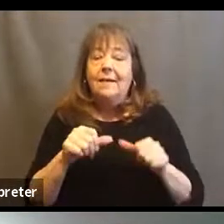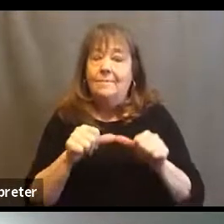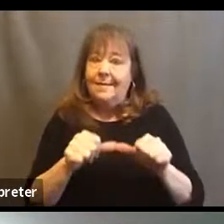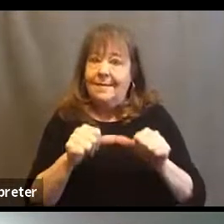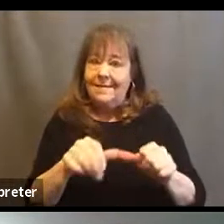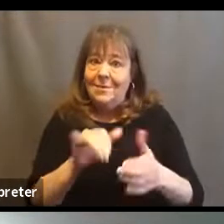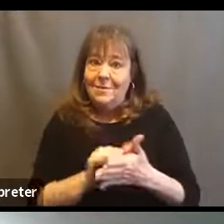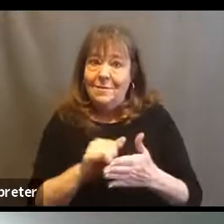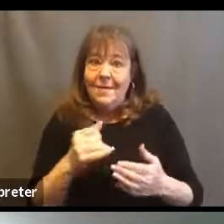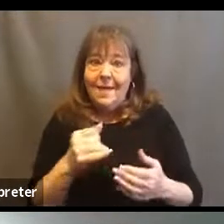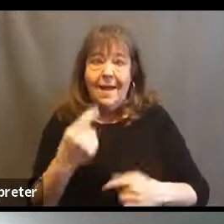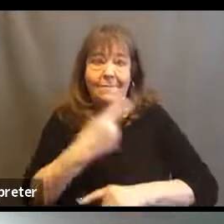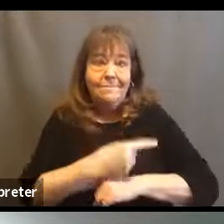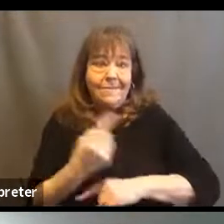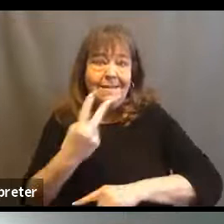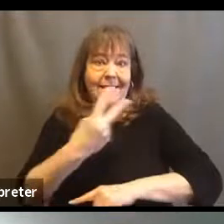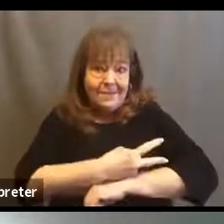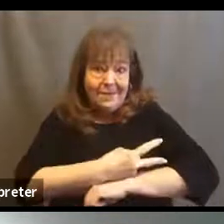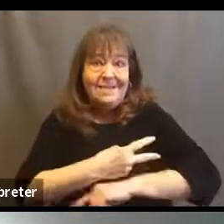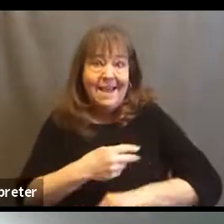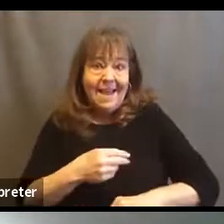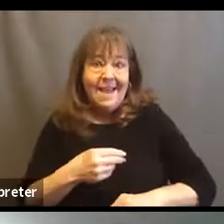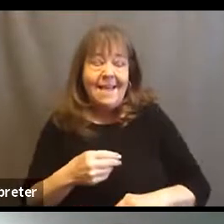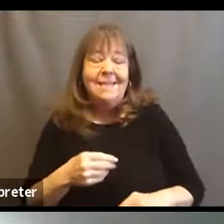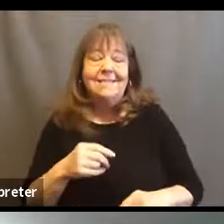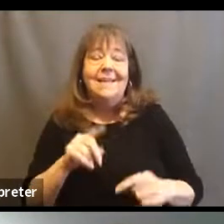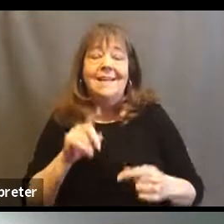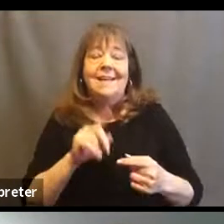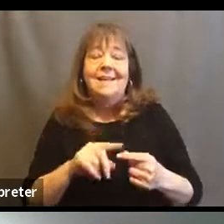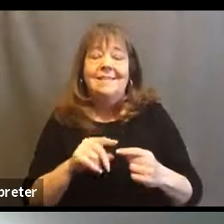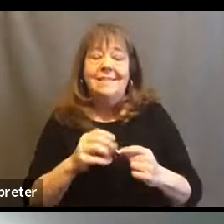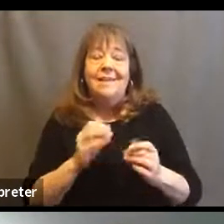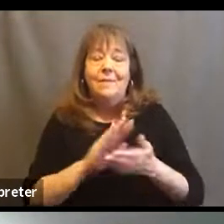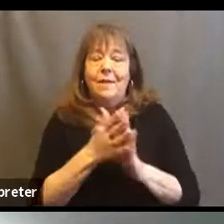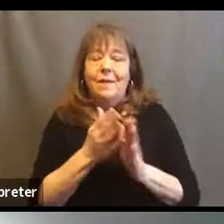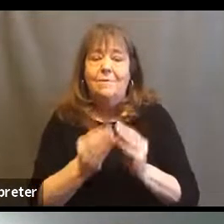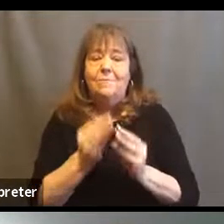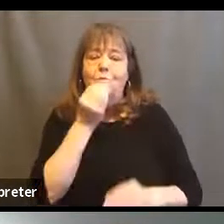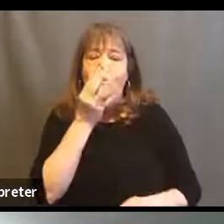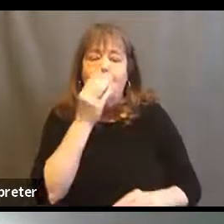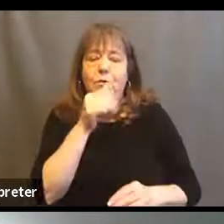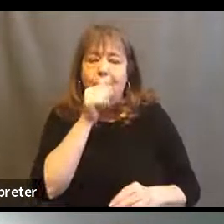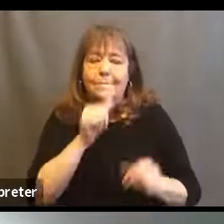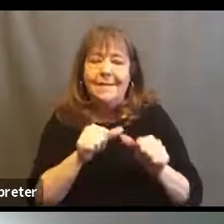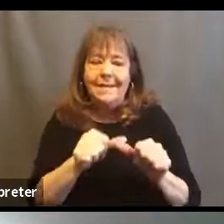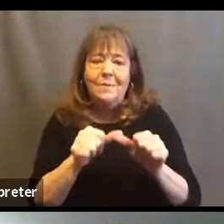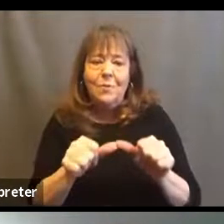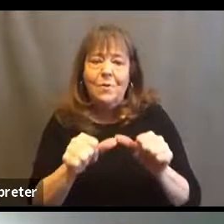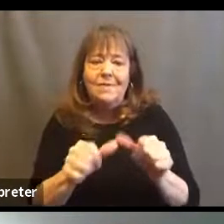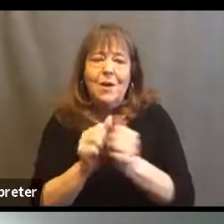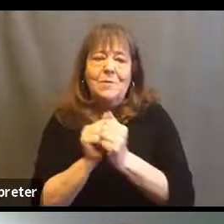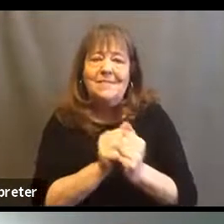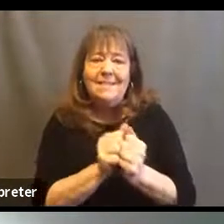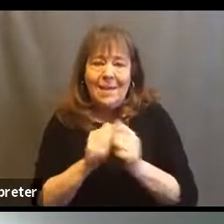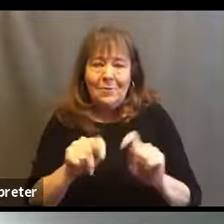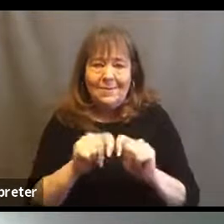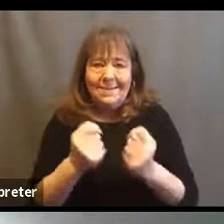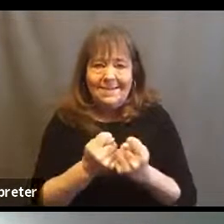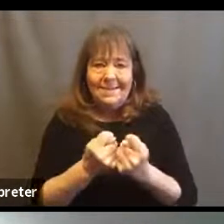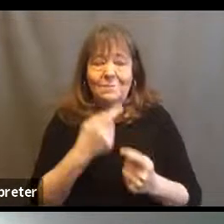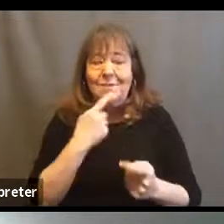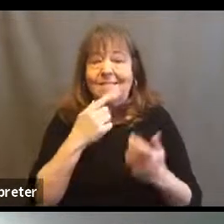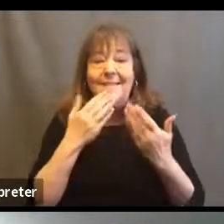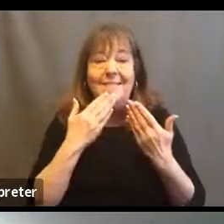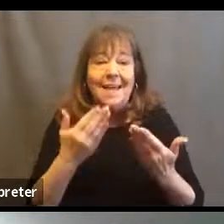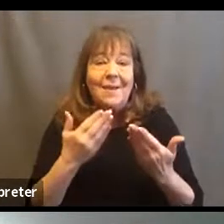of days and see the weather get warmer and keep pressing on and persevering together as a team. So I just want to say thank